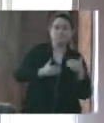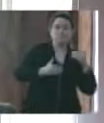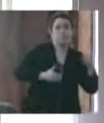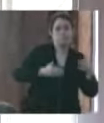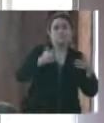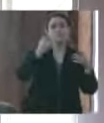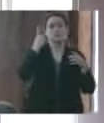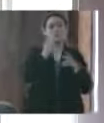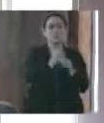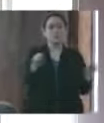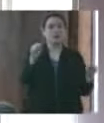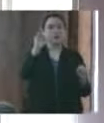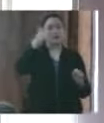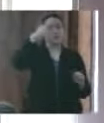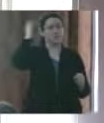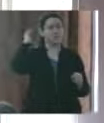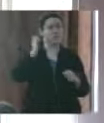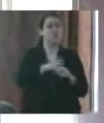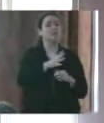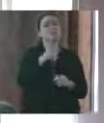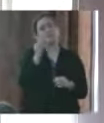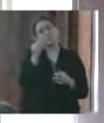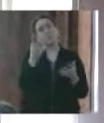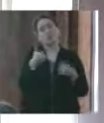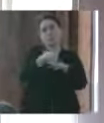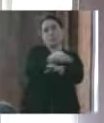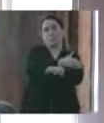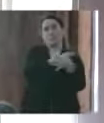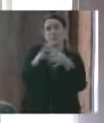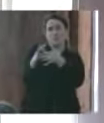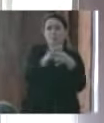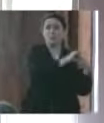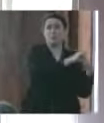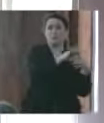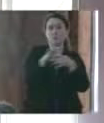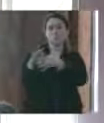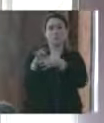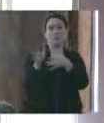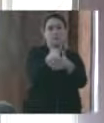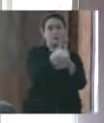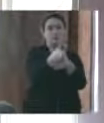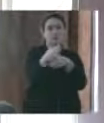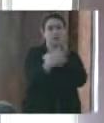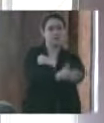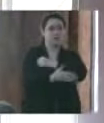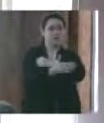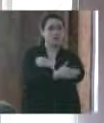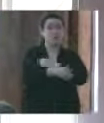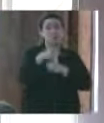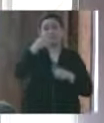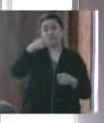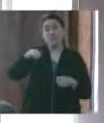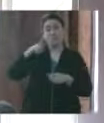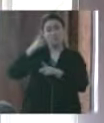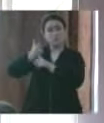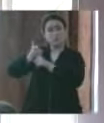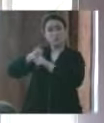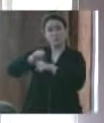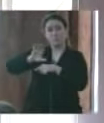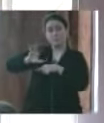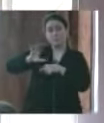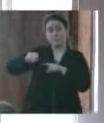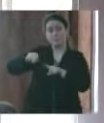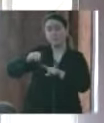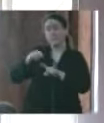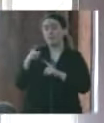strengthen cooperation across borders. Thailand's Minister of the Environment and Natural Resources, for example, has called for the creation